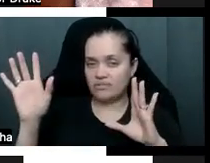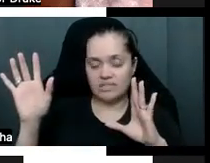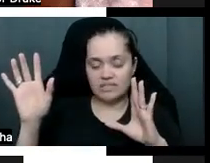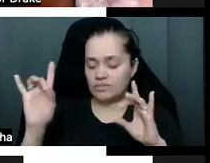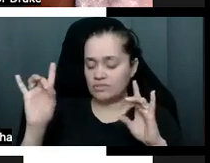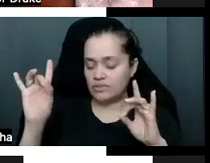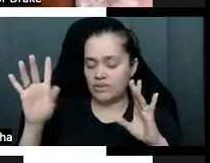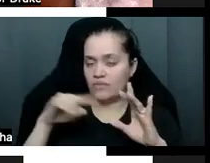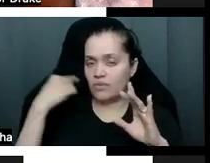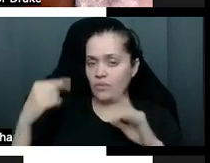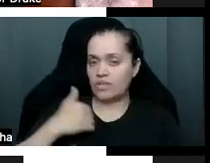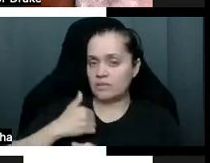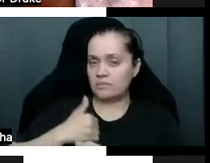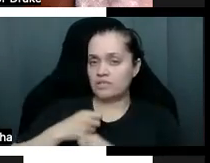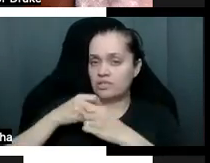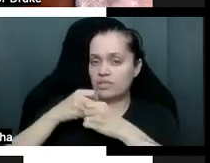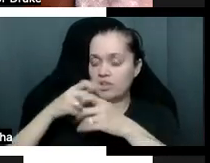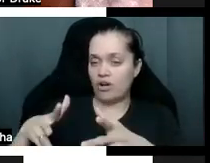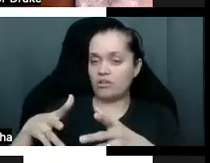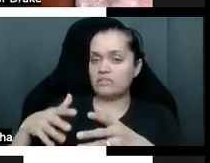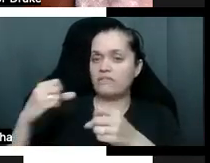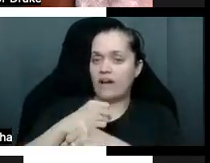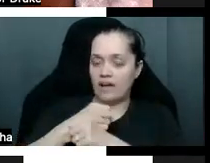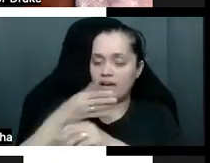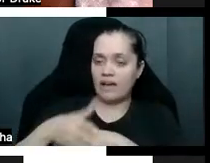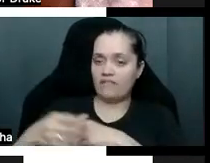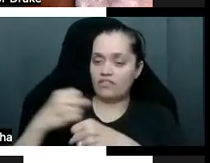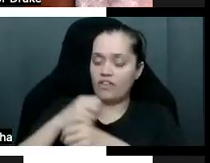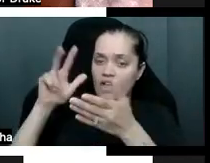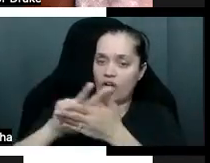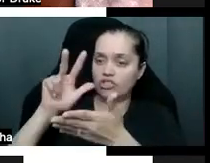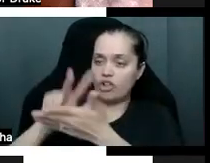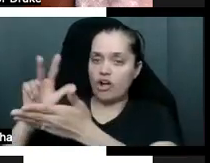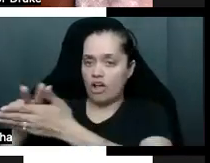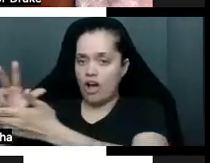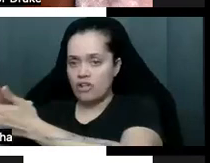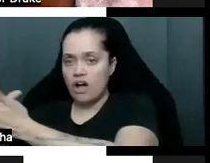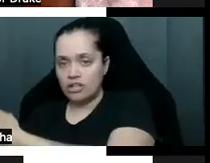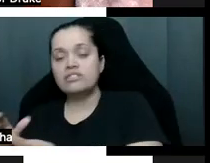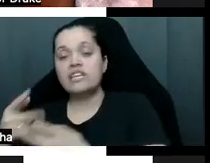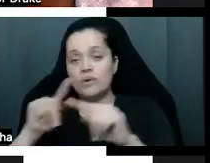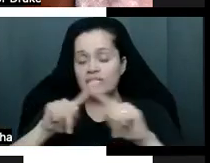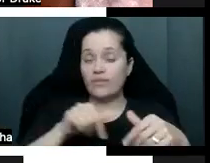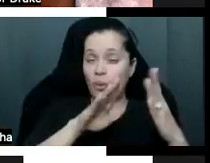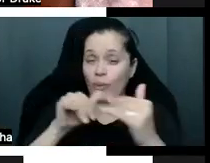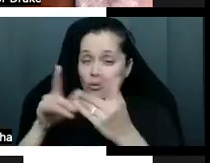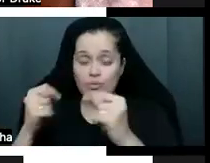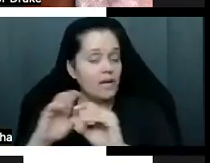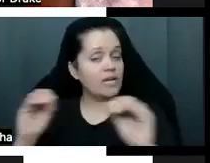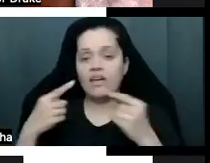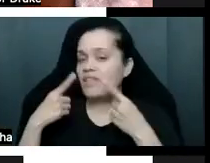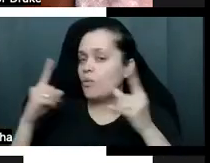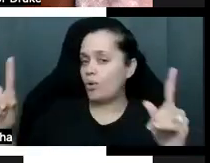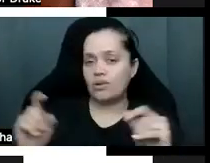The Russian military lost battle after battle after battle. They tried different approaches. Nothing seemed to work.